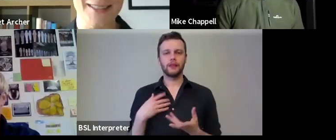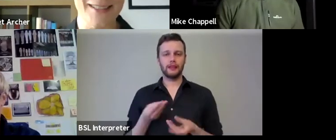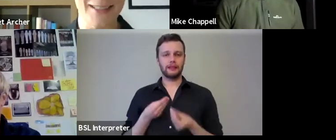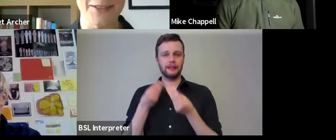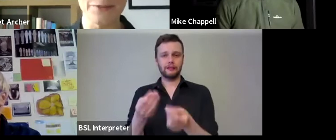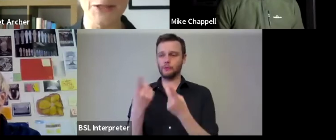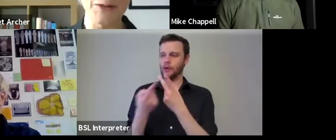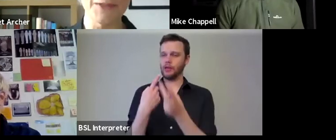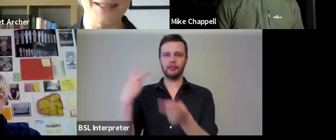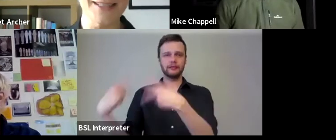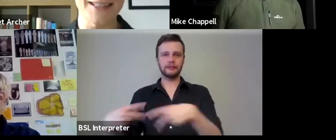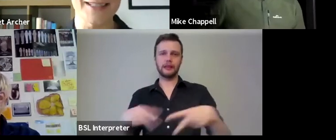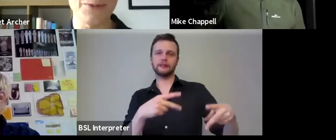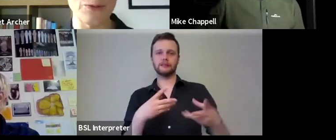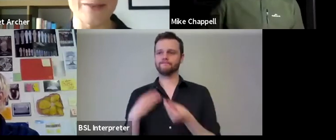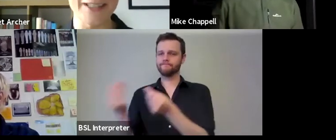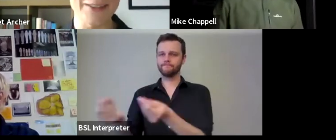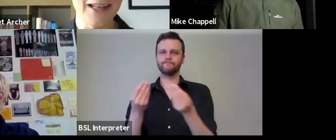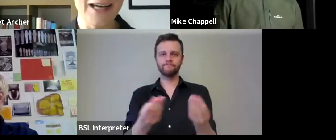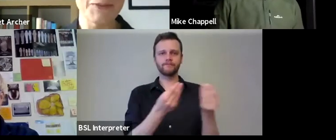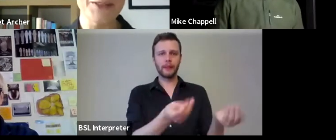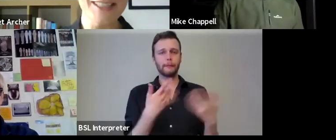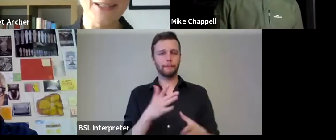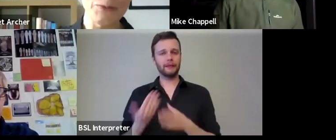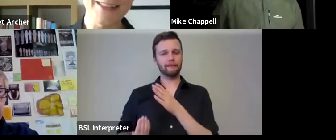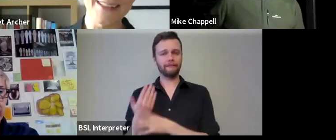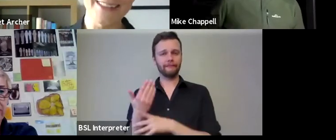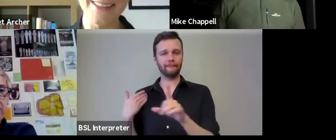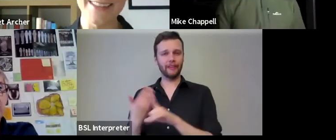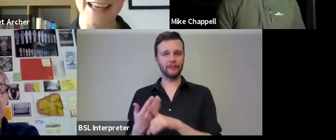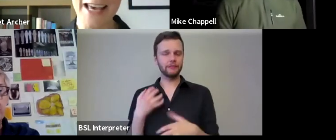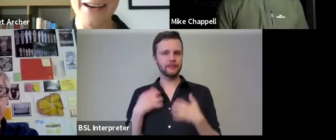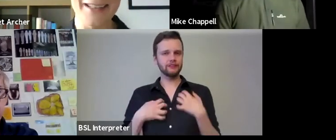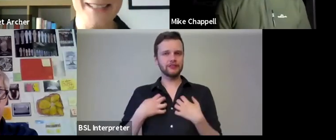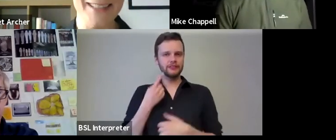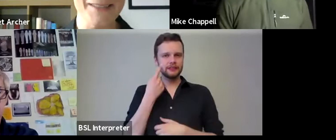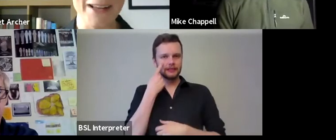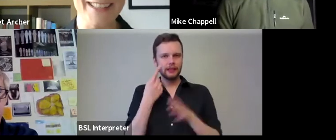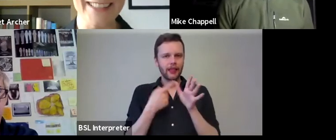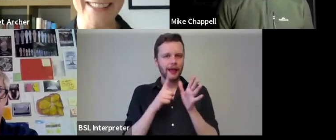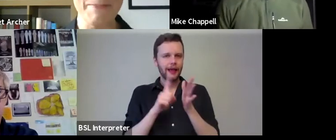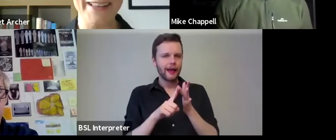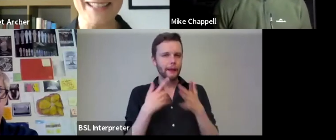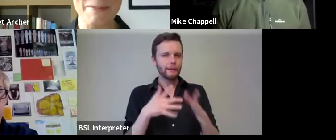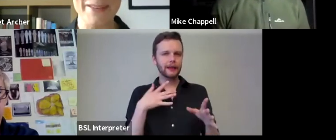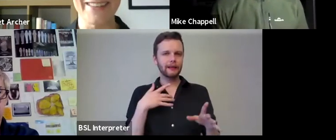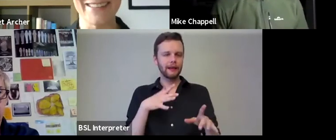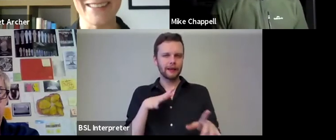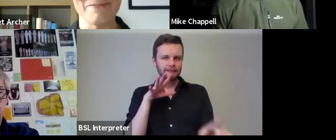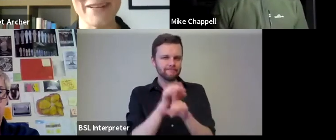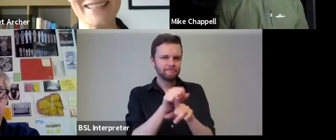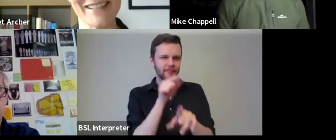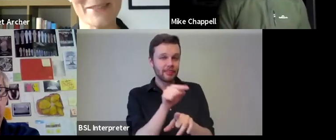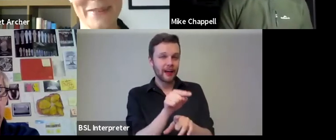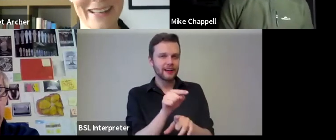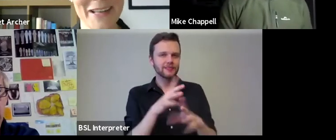other dancers, and over time that's evolved. So I'm curious to know whether the AI has managed to pick that up